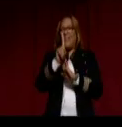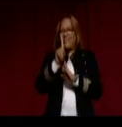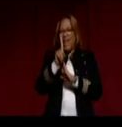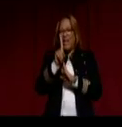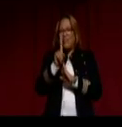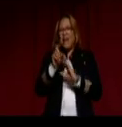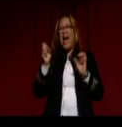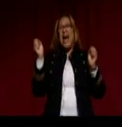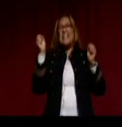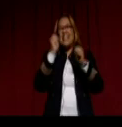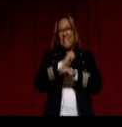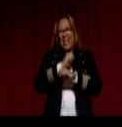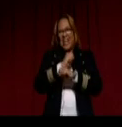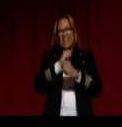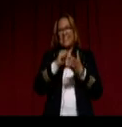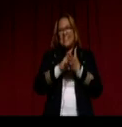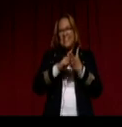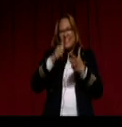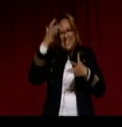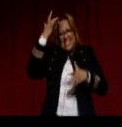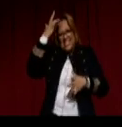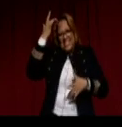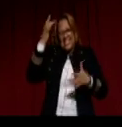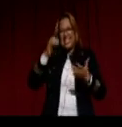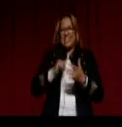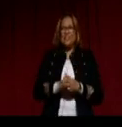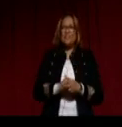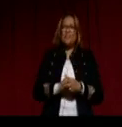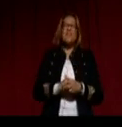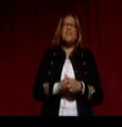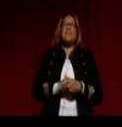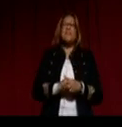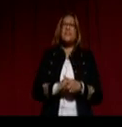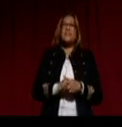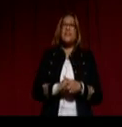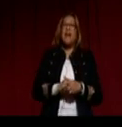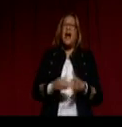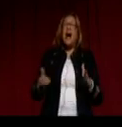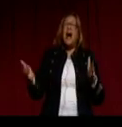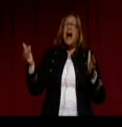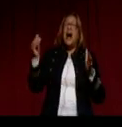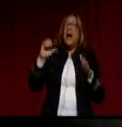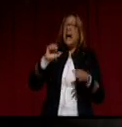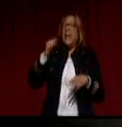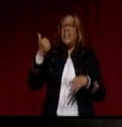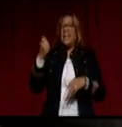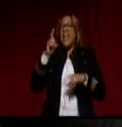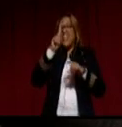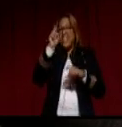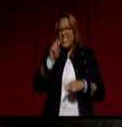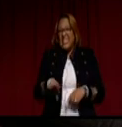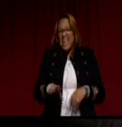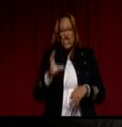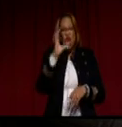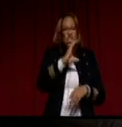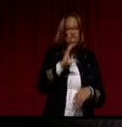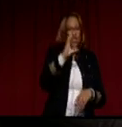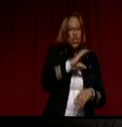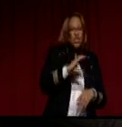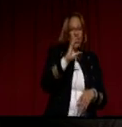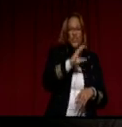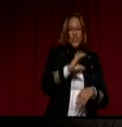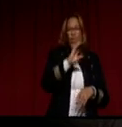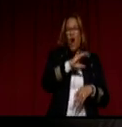to fight that particular virus, which is why they're now doing another test looking for evidence of